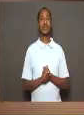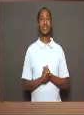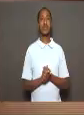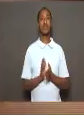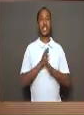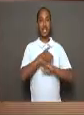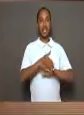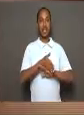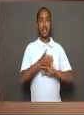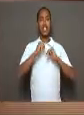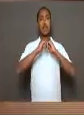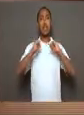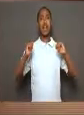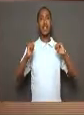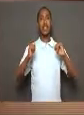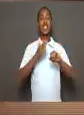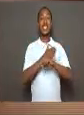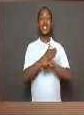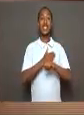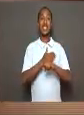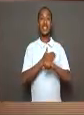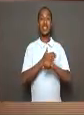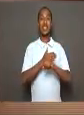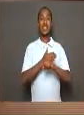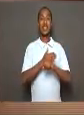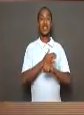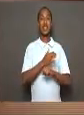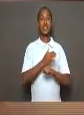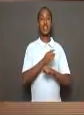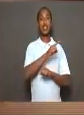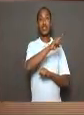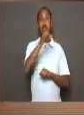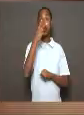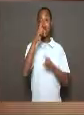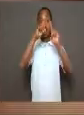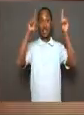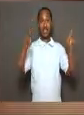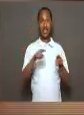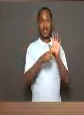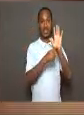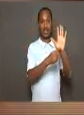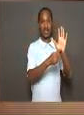Then, separate the sticks into piles, as you see here.